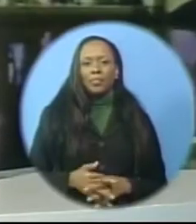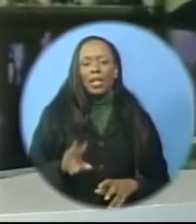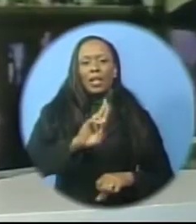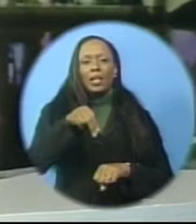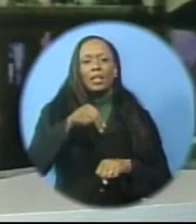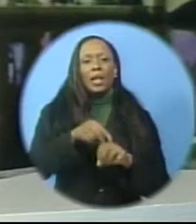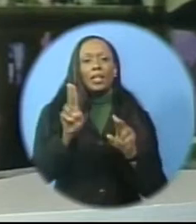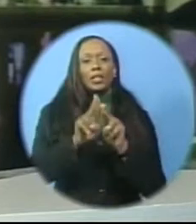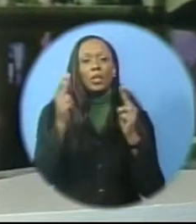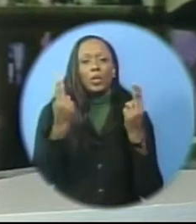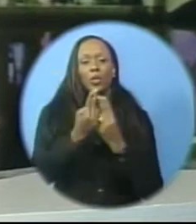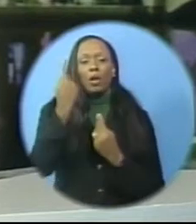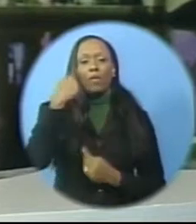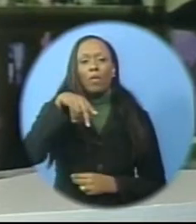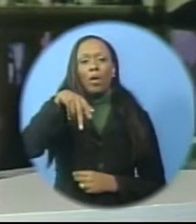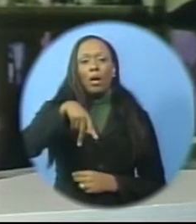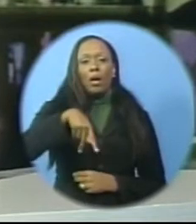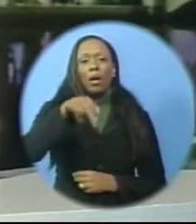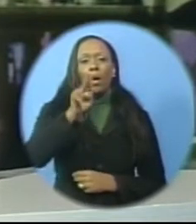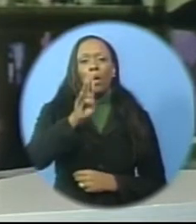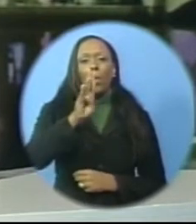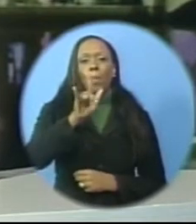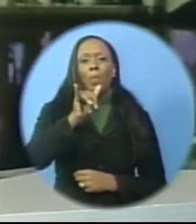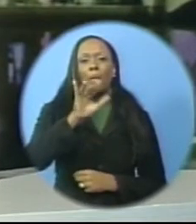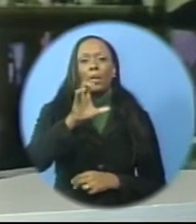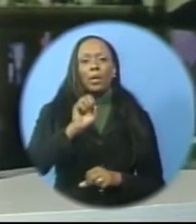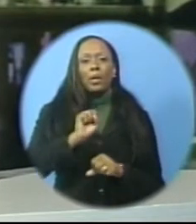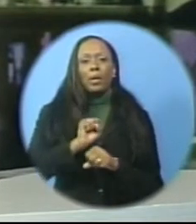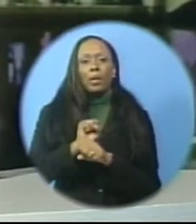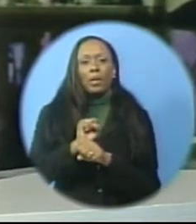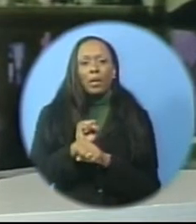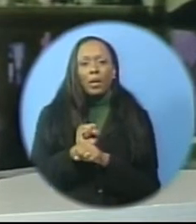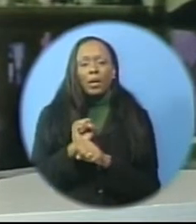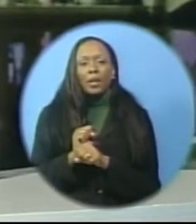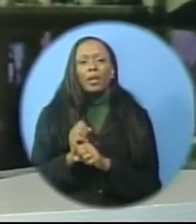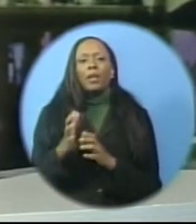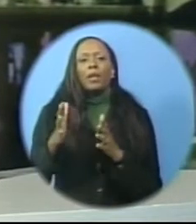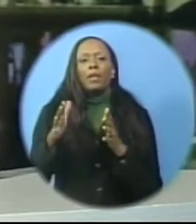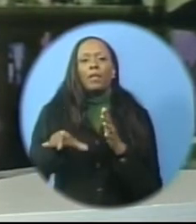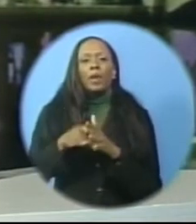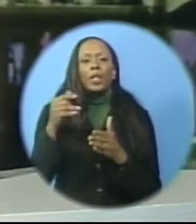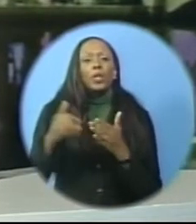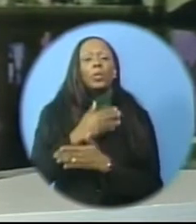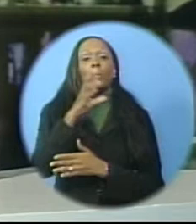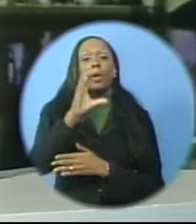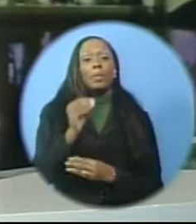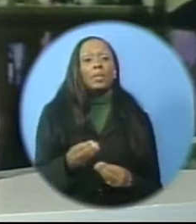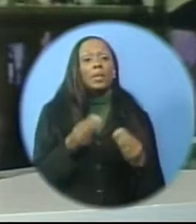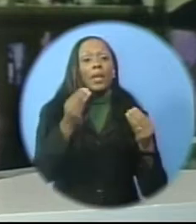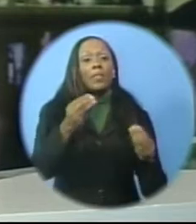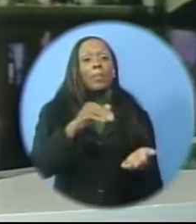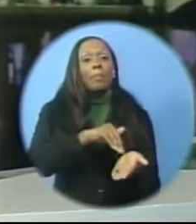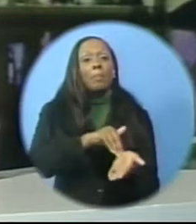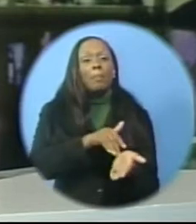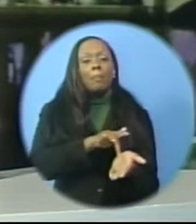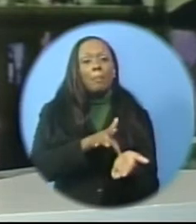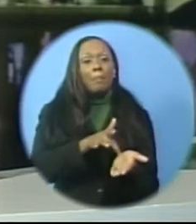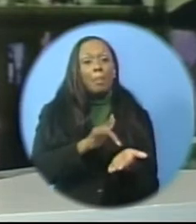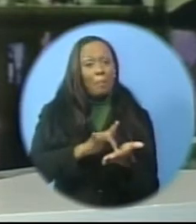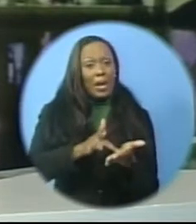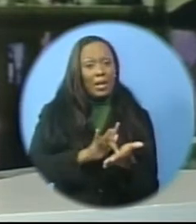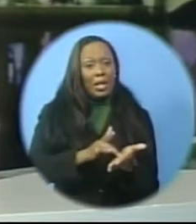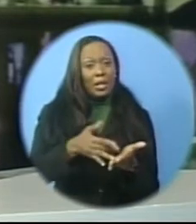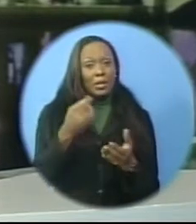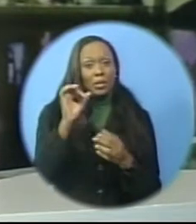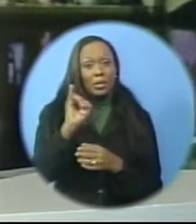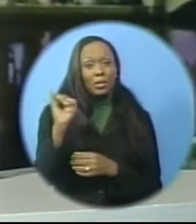The National Union of Public Workers has found a new company to provide medical insurance for its membership. Acting President Joyanne